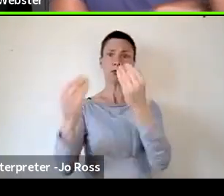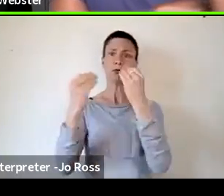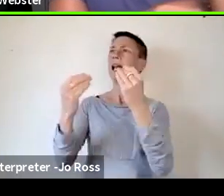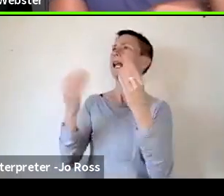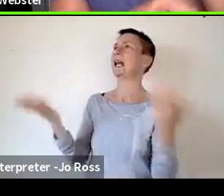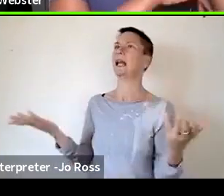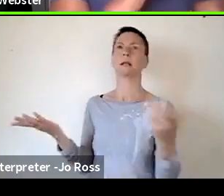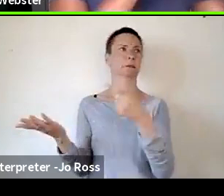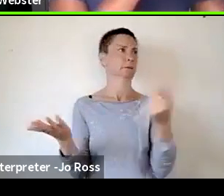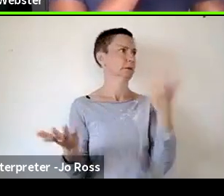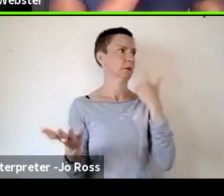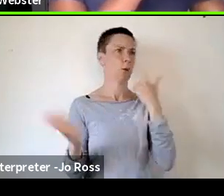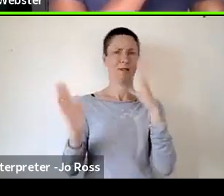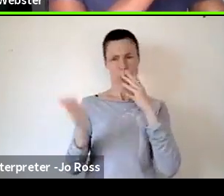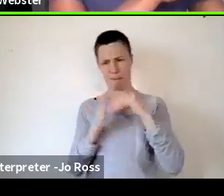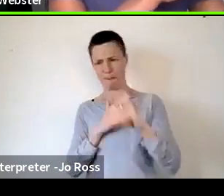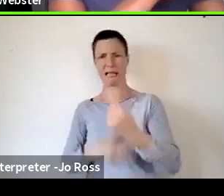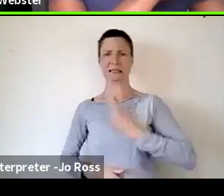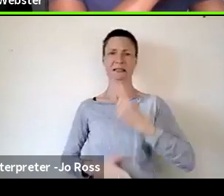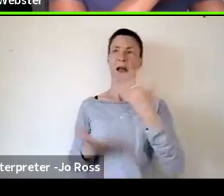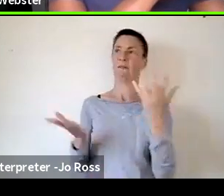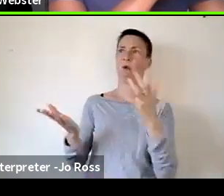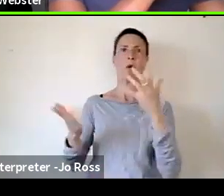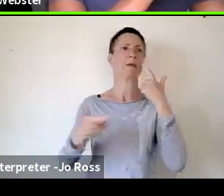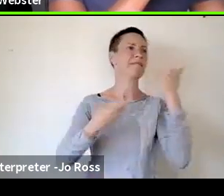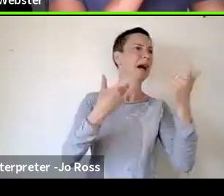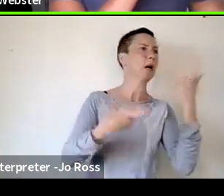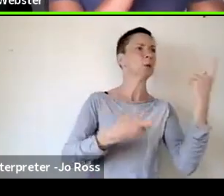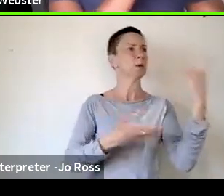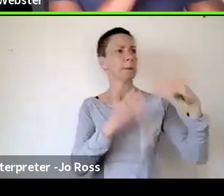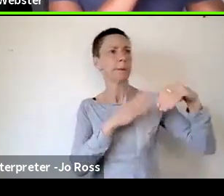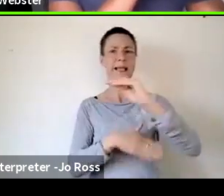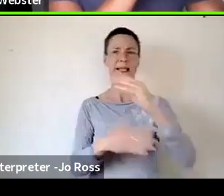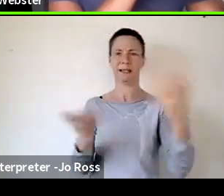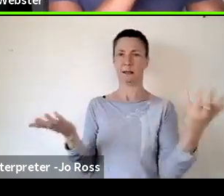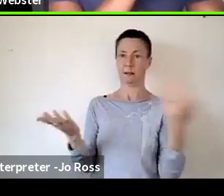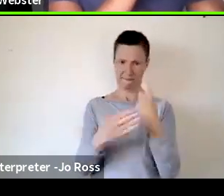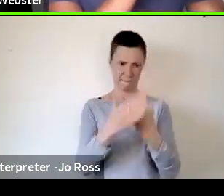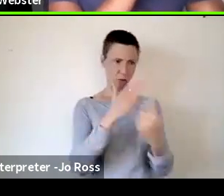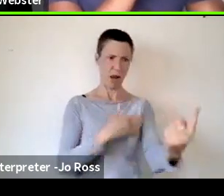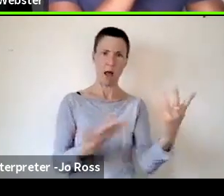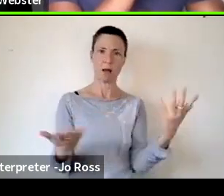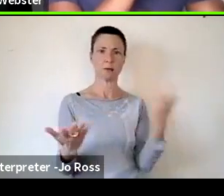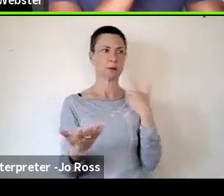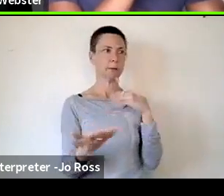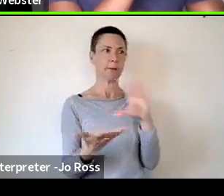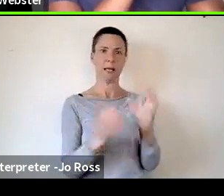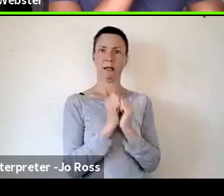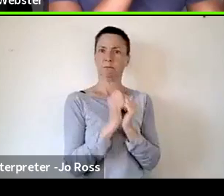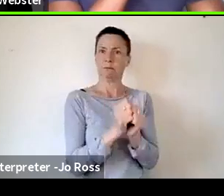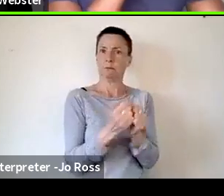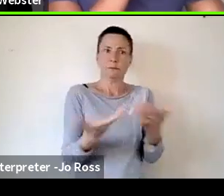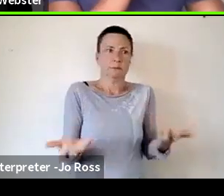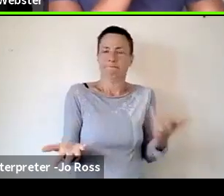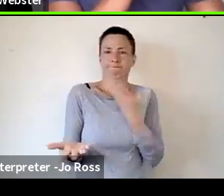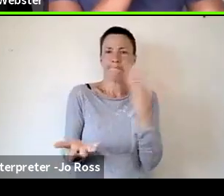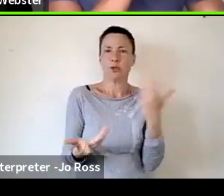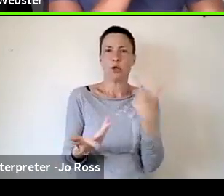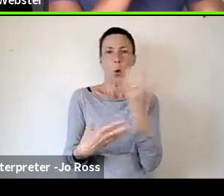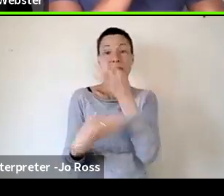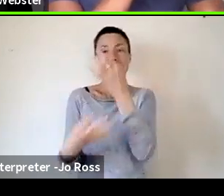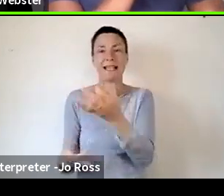training, you know, you have to pay for it, or it has to be paid for by somebody. But with freelancers being such a commodity, there is no